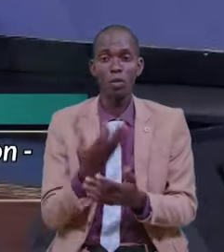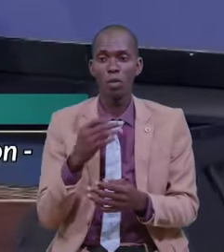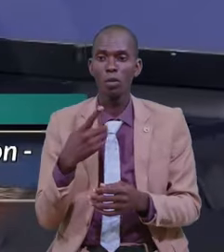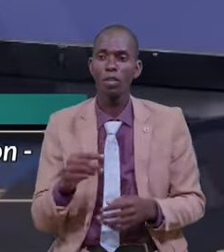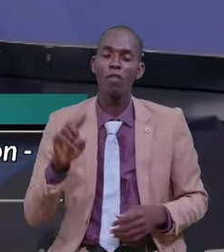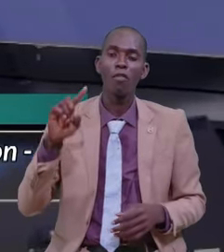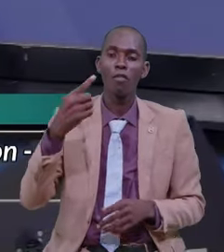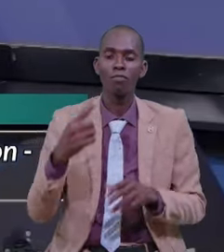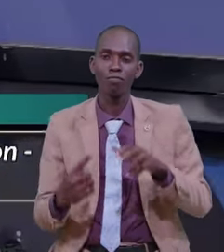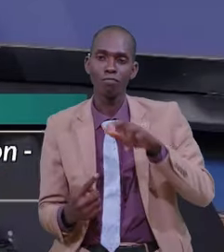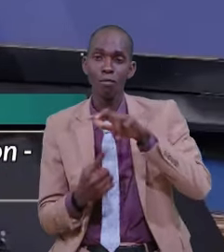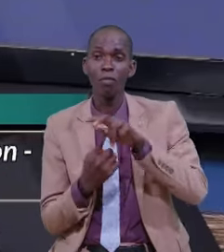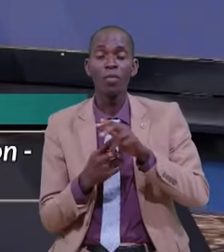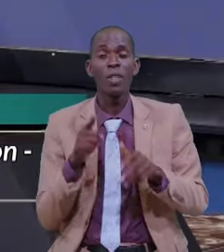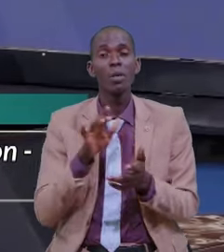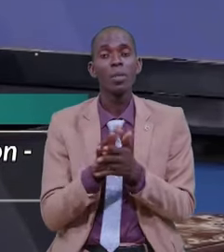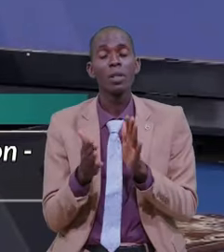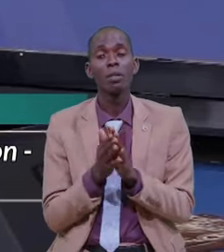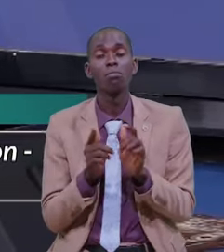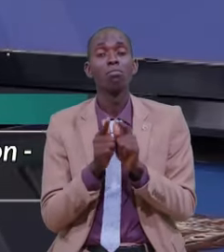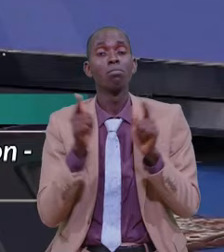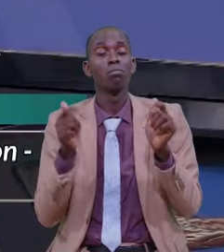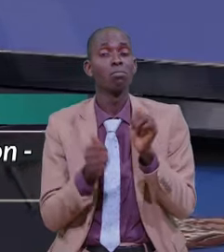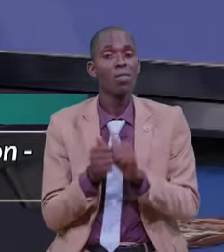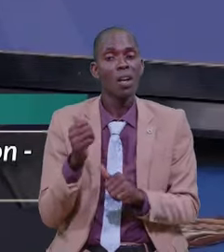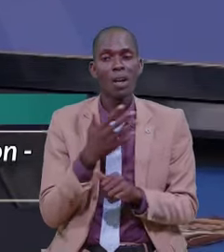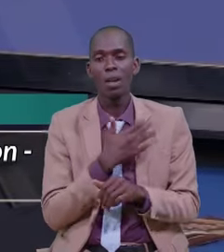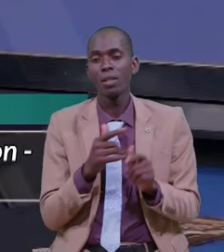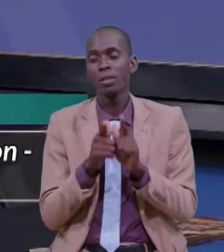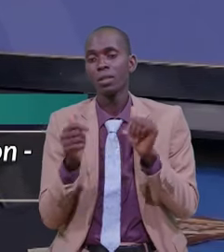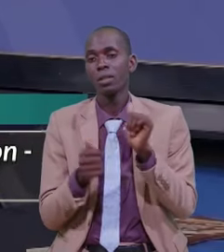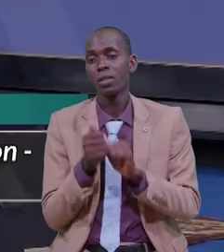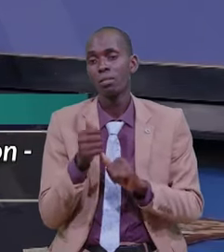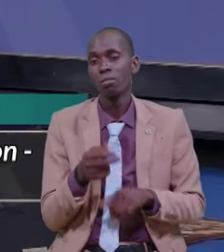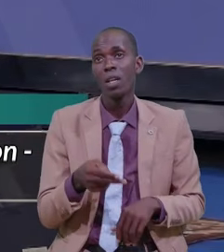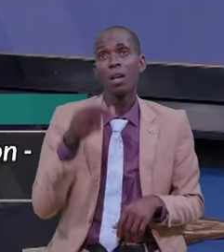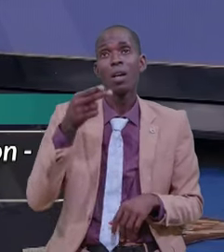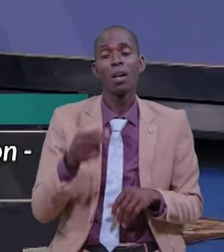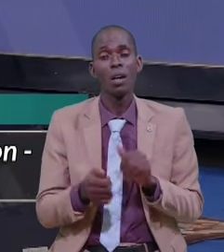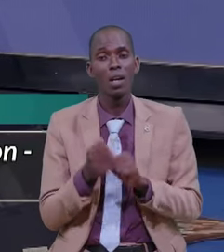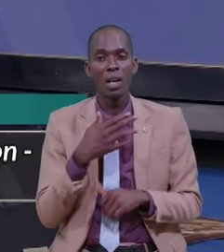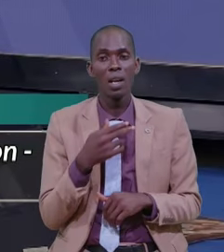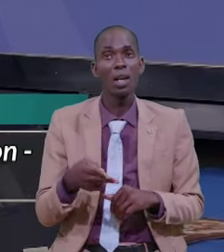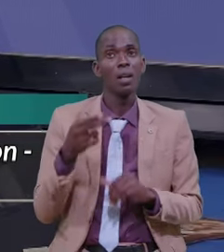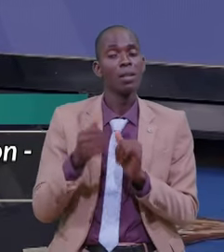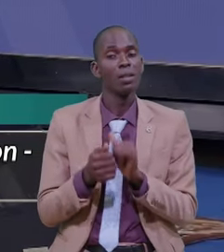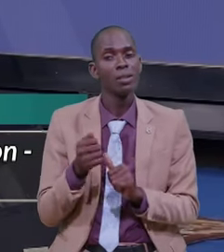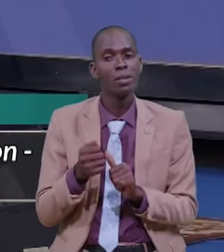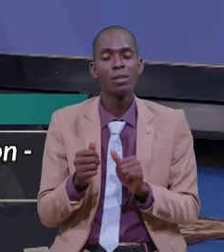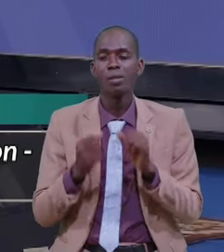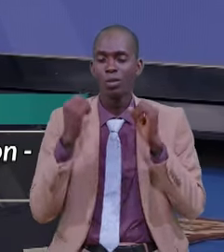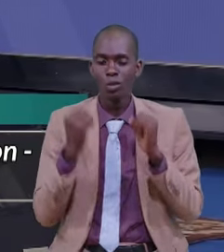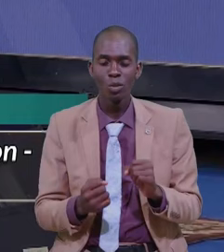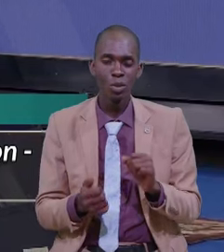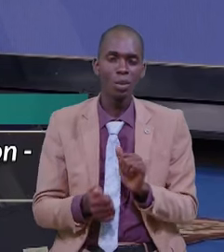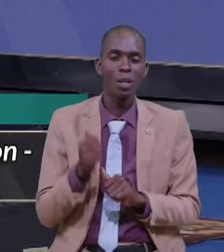greater, higher and higher, stronger and stronger, better